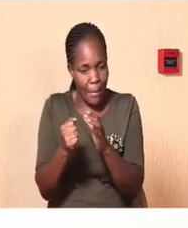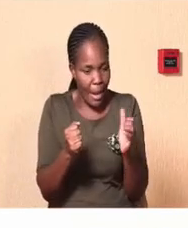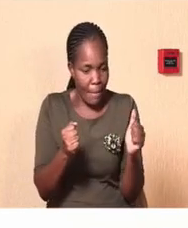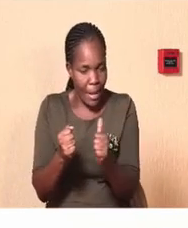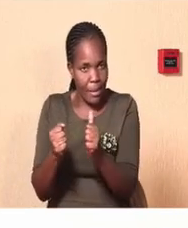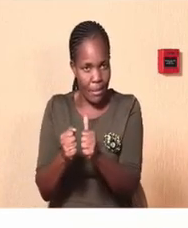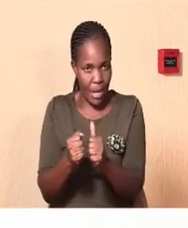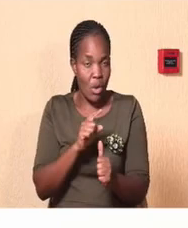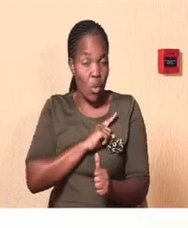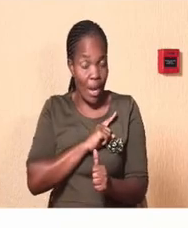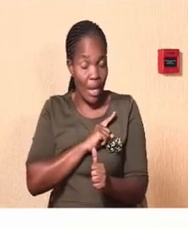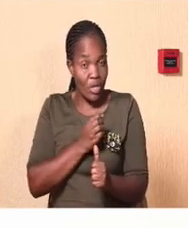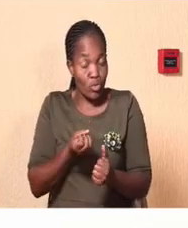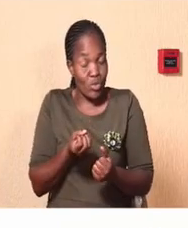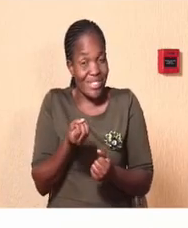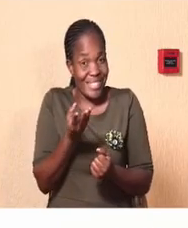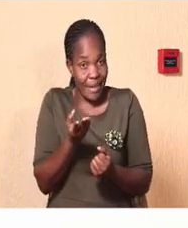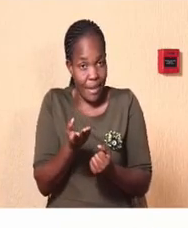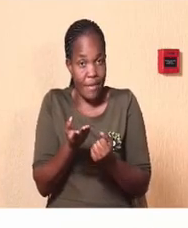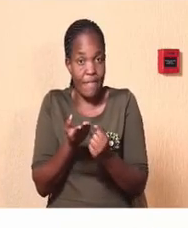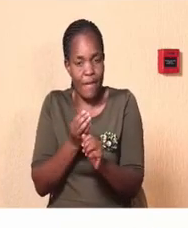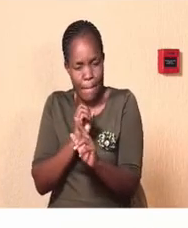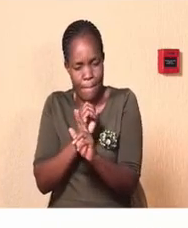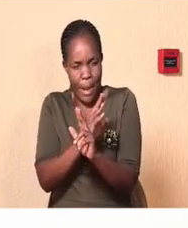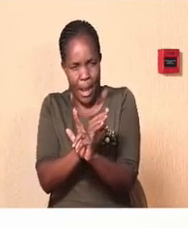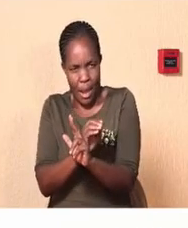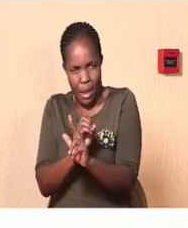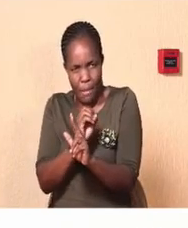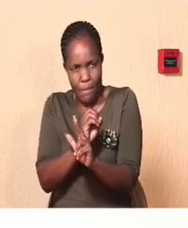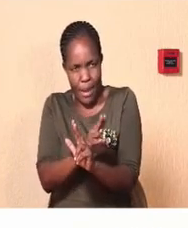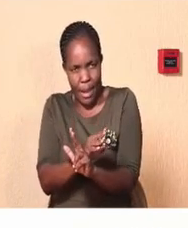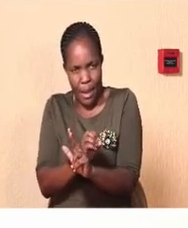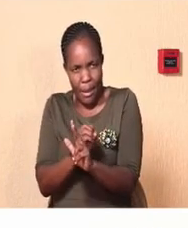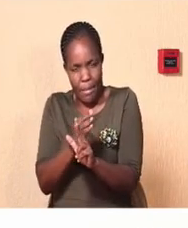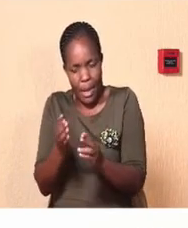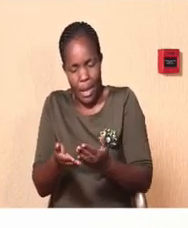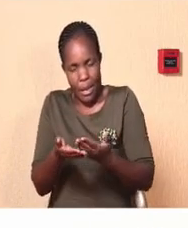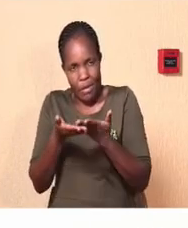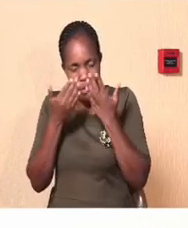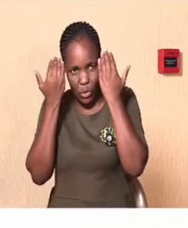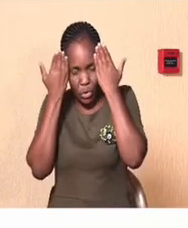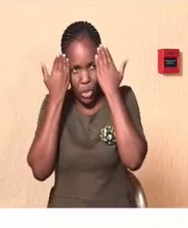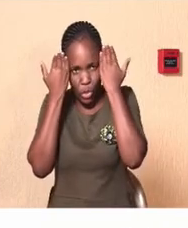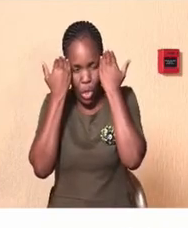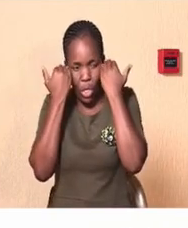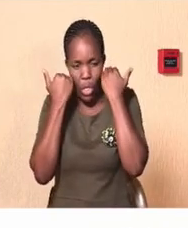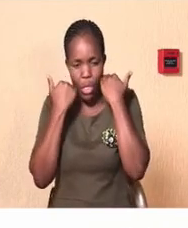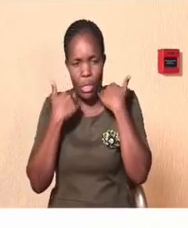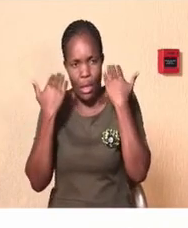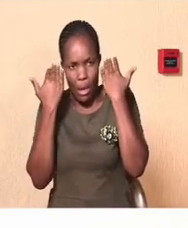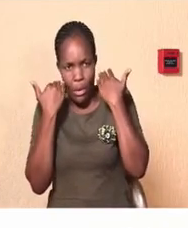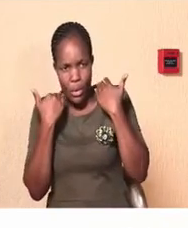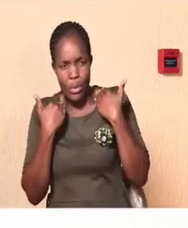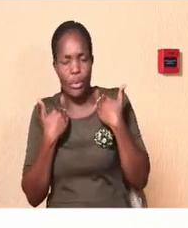also provide, you know, counseling, help people to calm down. So they are working with